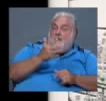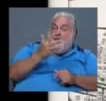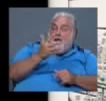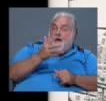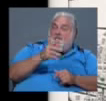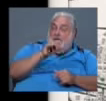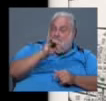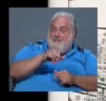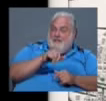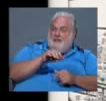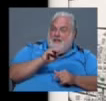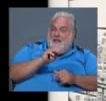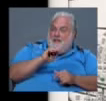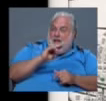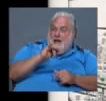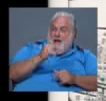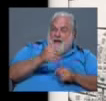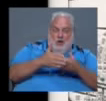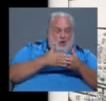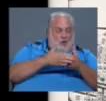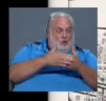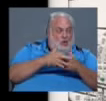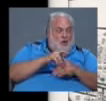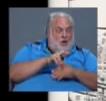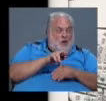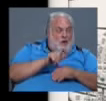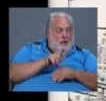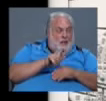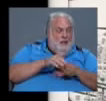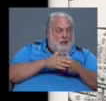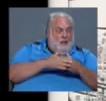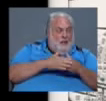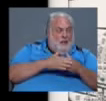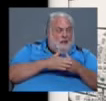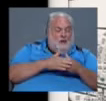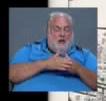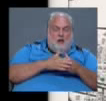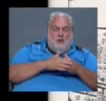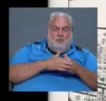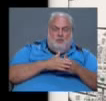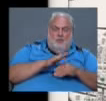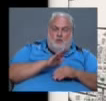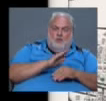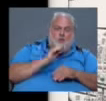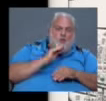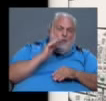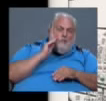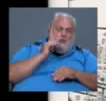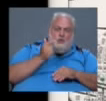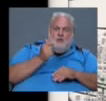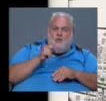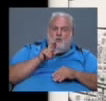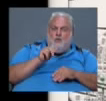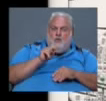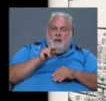are beside RL. So how close are we putting mining to those homes in Granite Mountain?